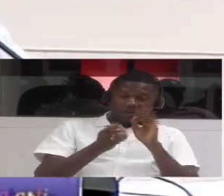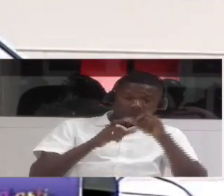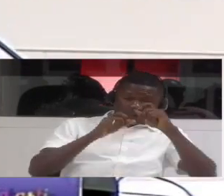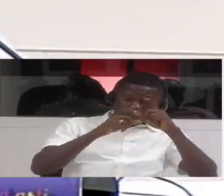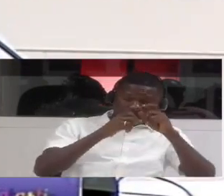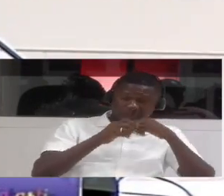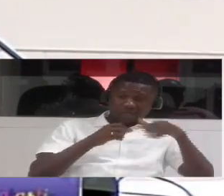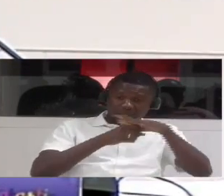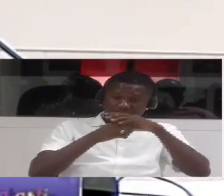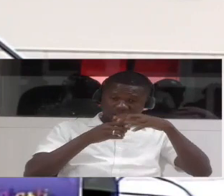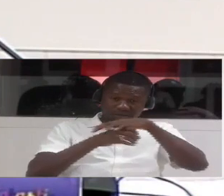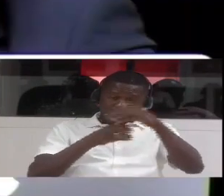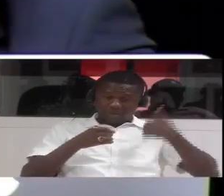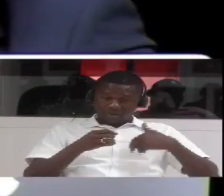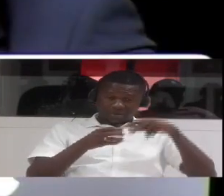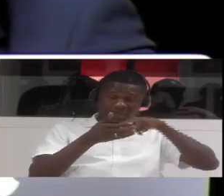away.